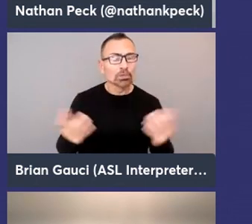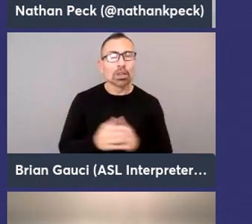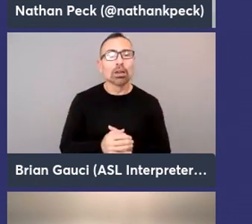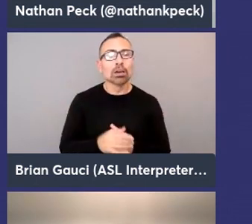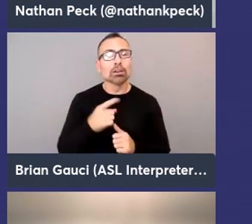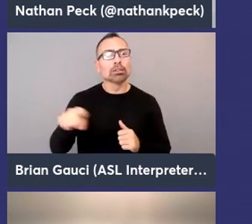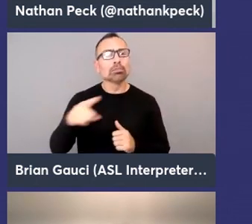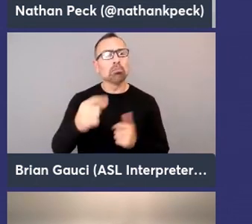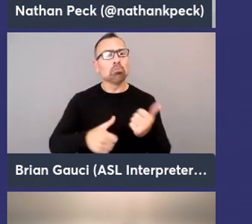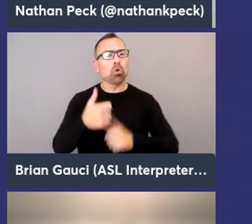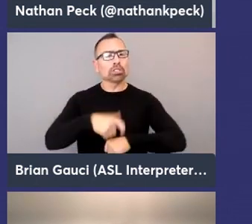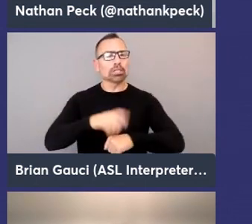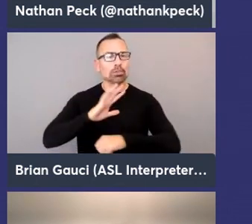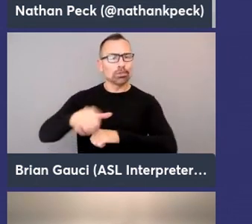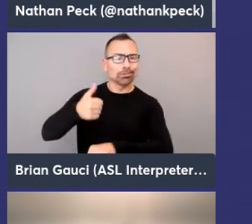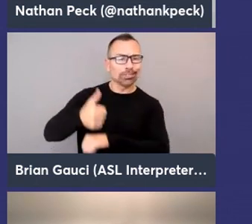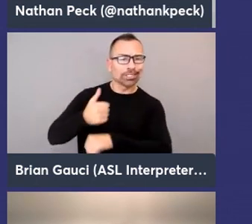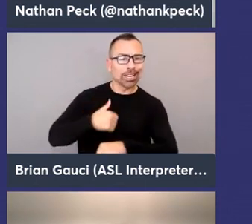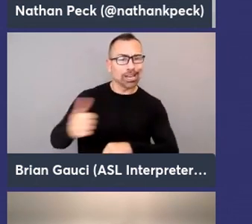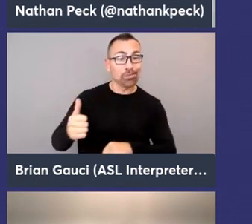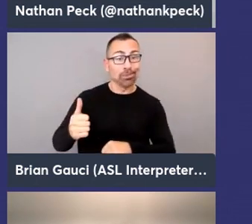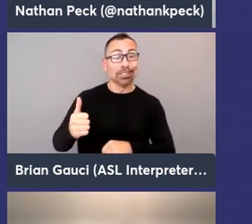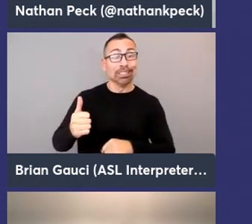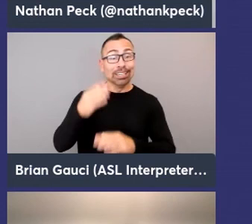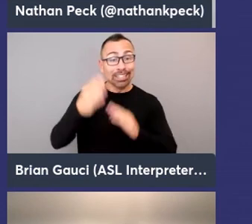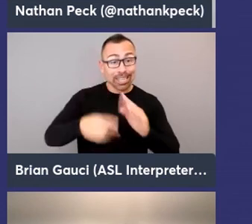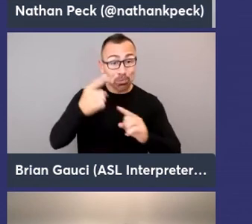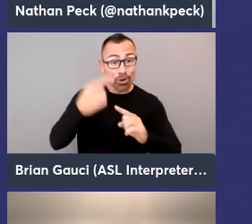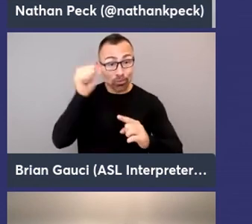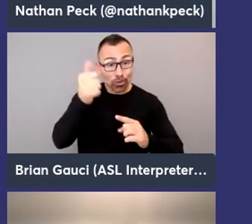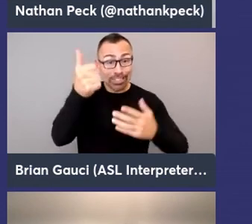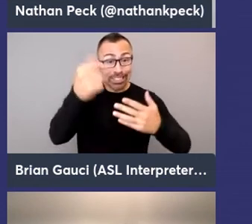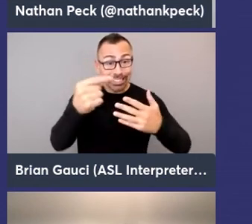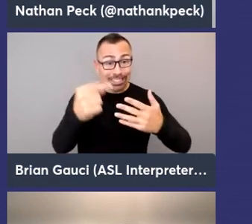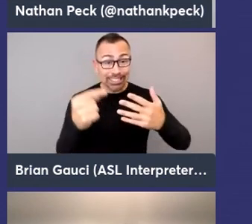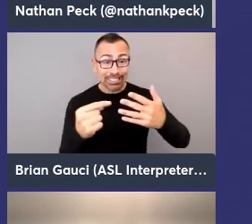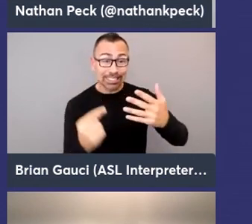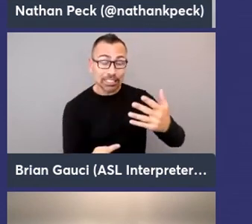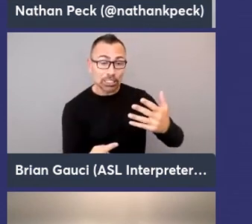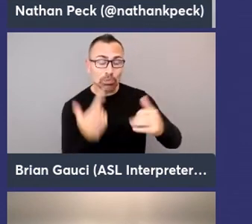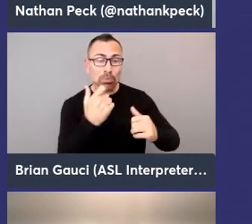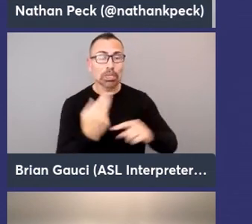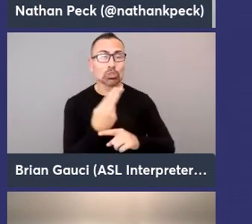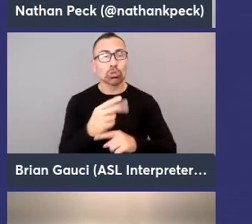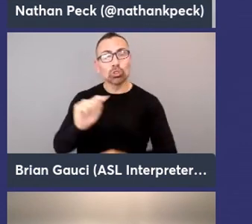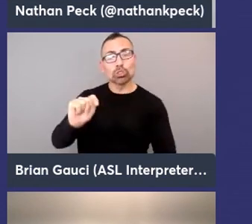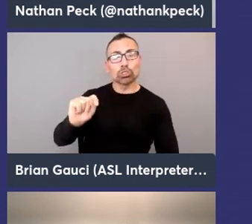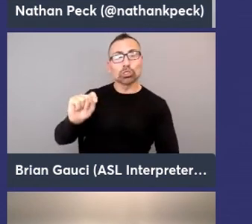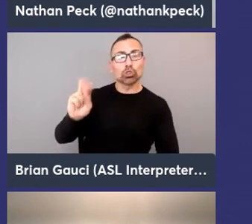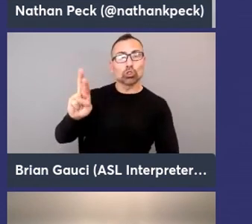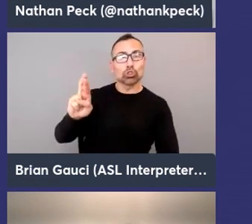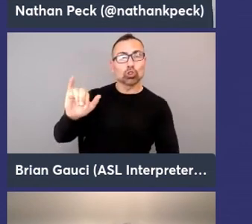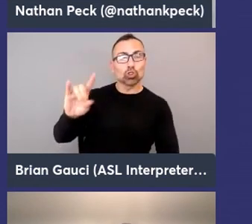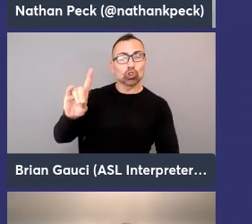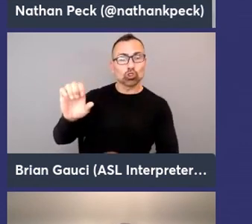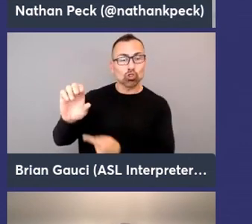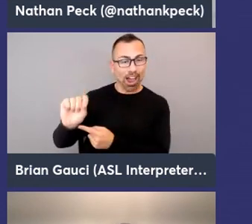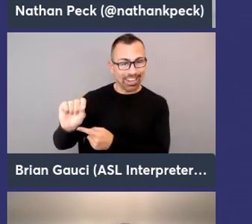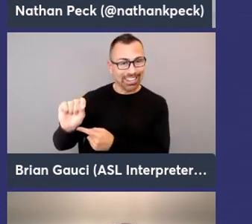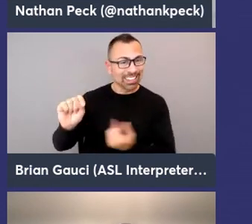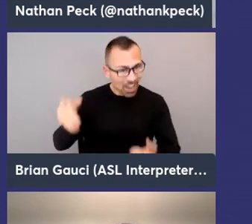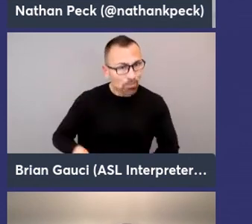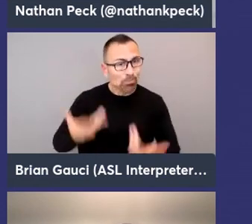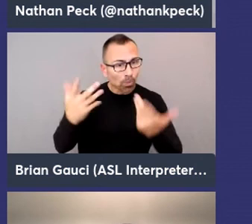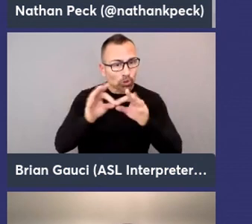a dedicated endpoint for each of those. But with Triton, like they offer like a multiple framework support, and since MME on